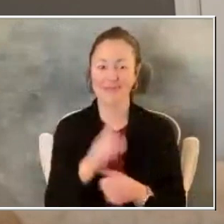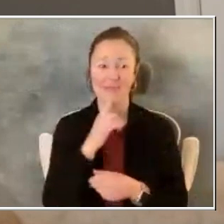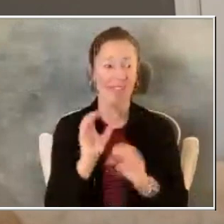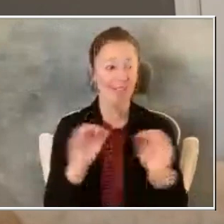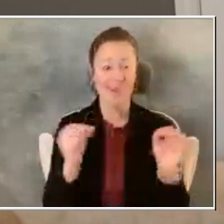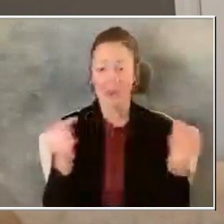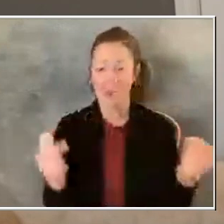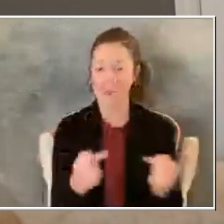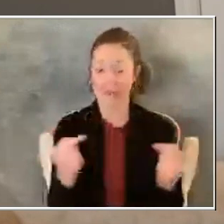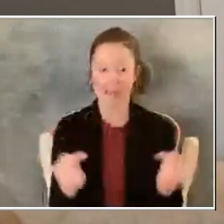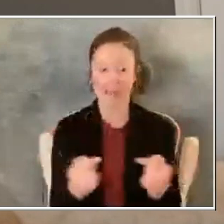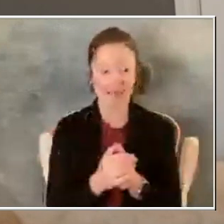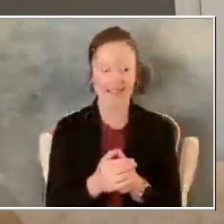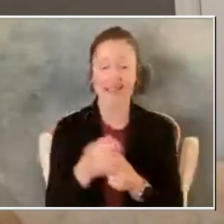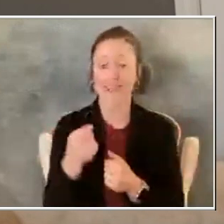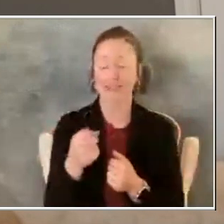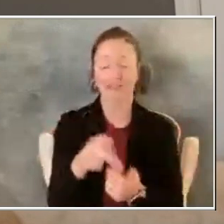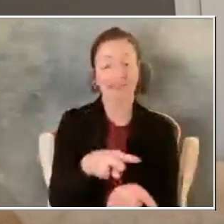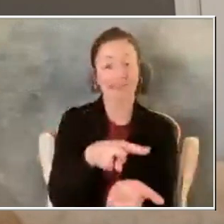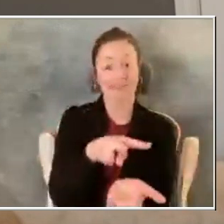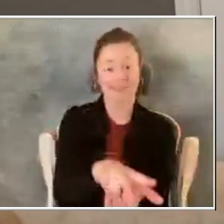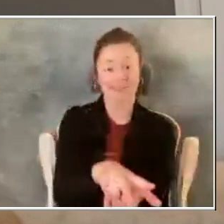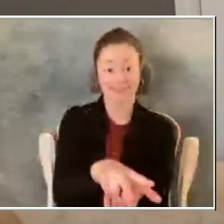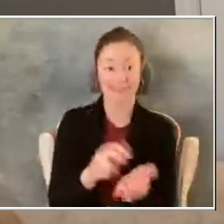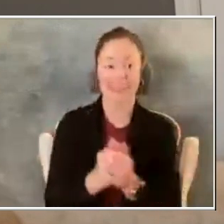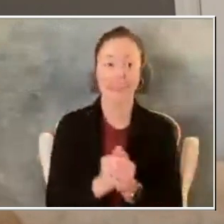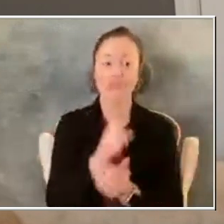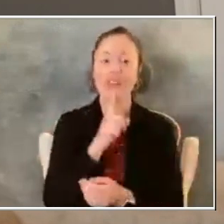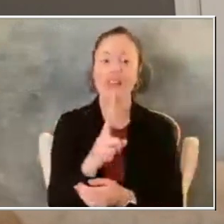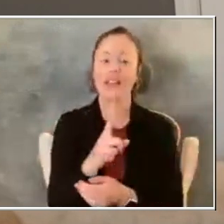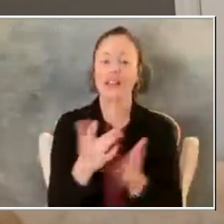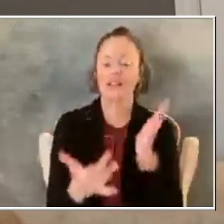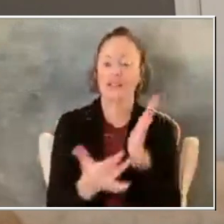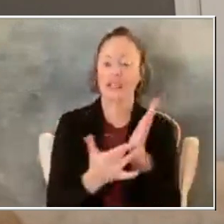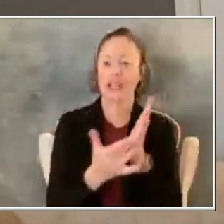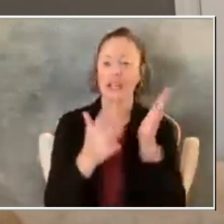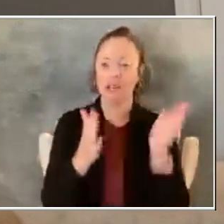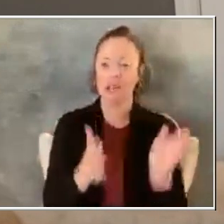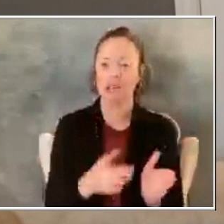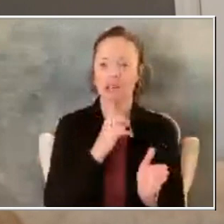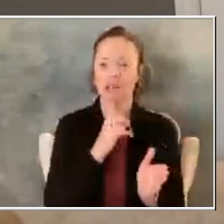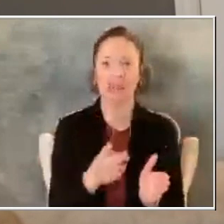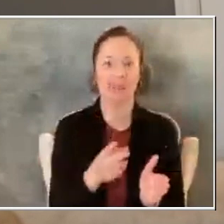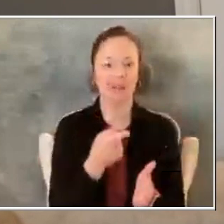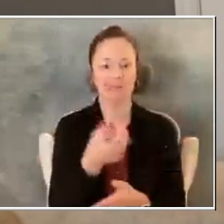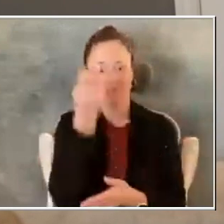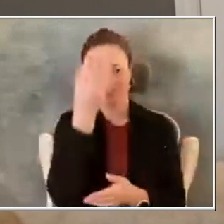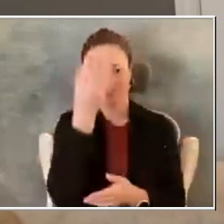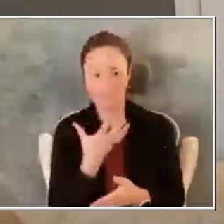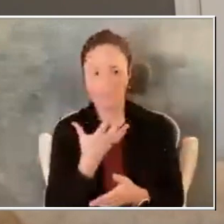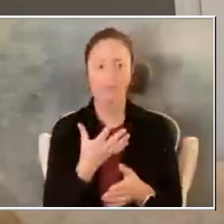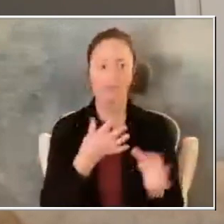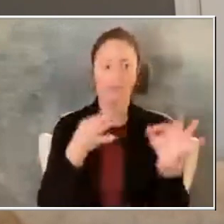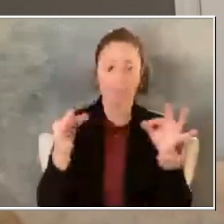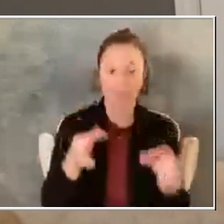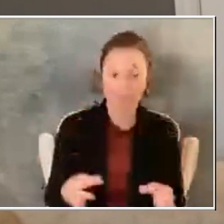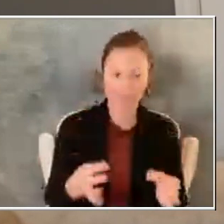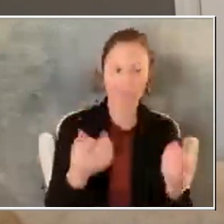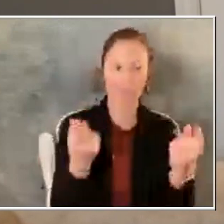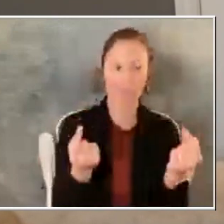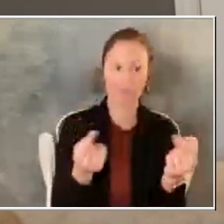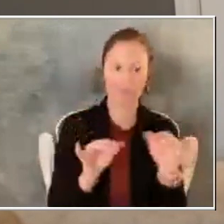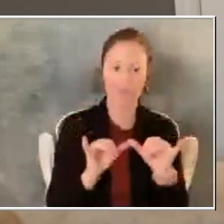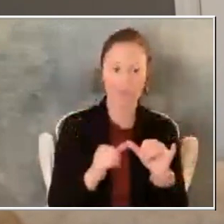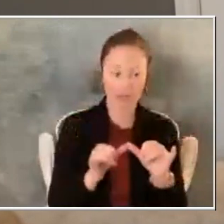painless. You're just on the table. And the technician was really great at telling me exactly what she was